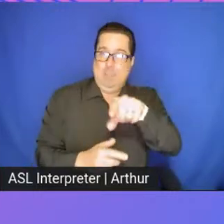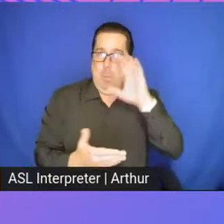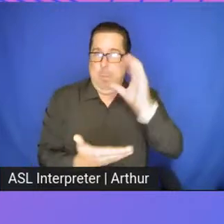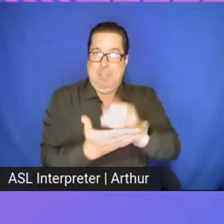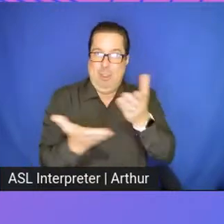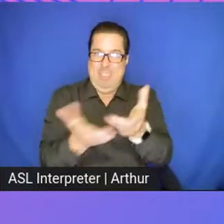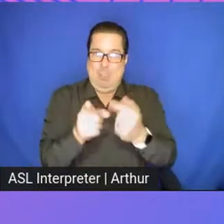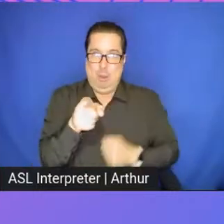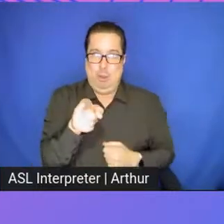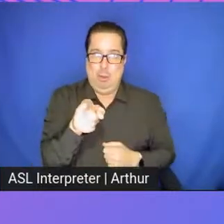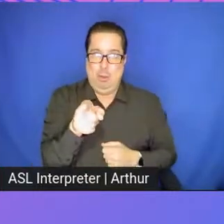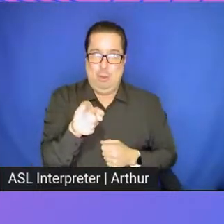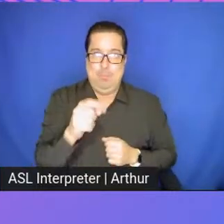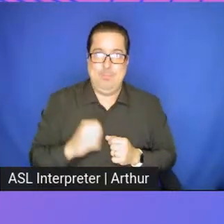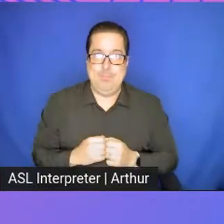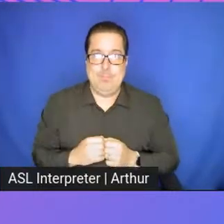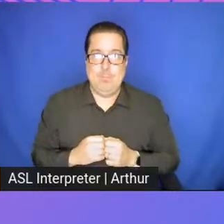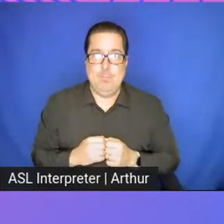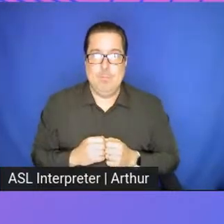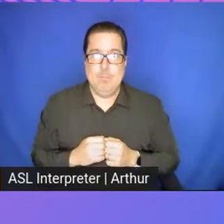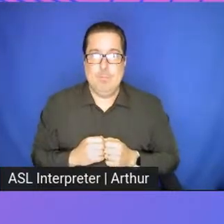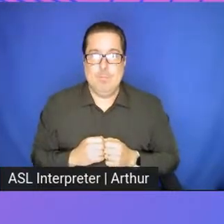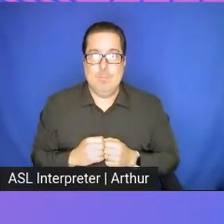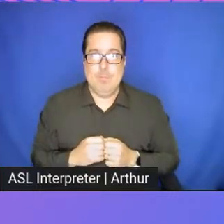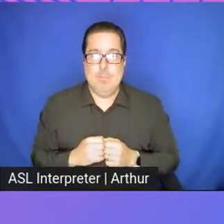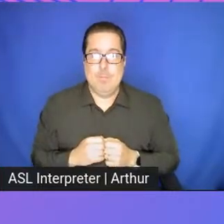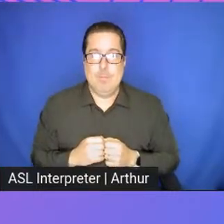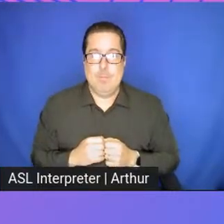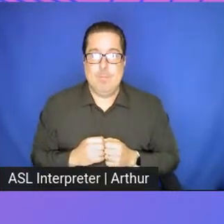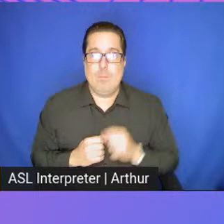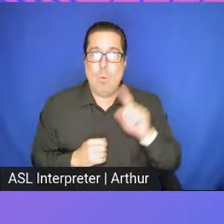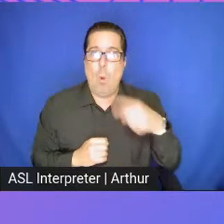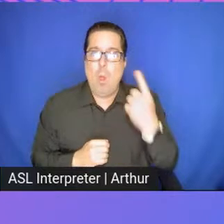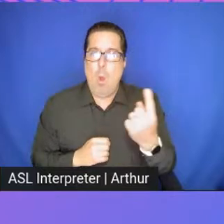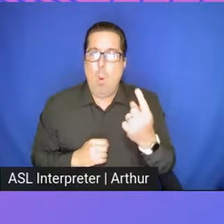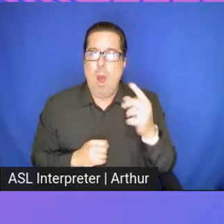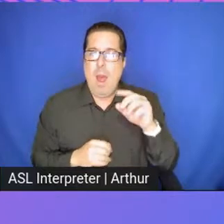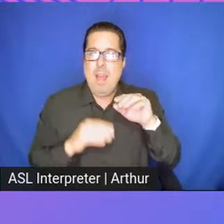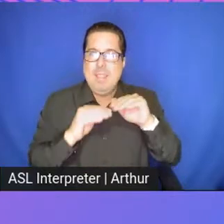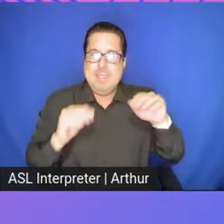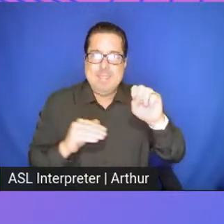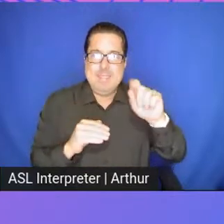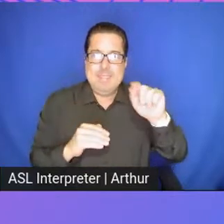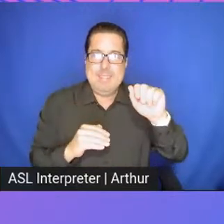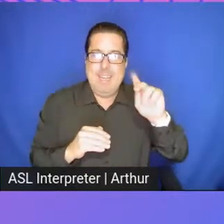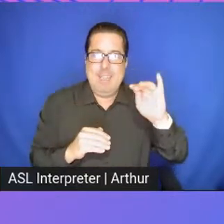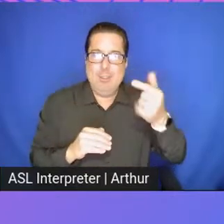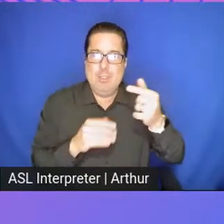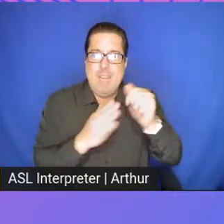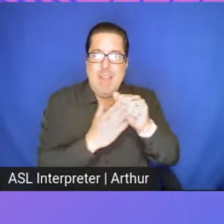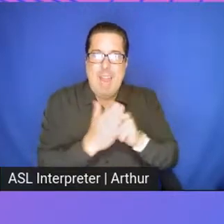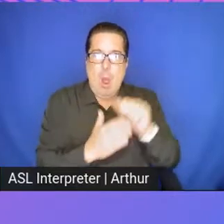that there was only one staging account, one AWS account that was used